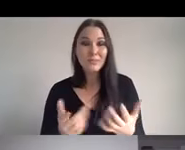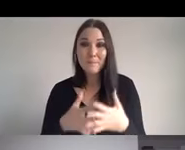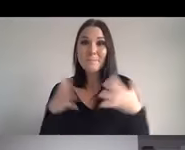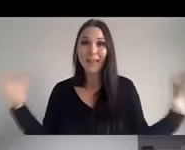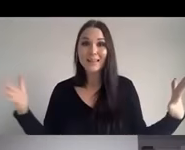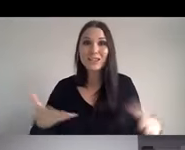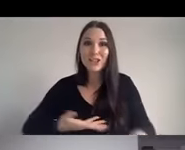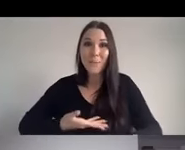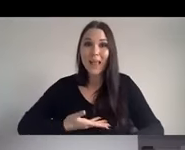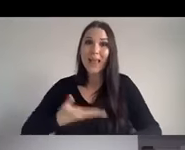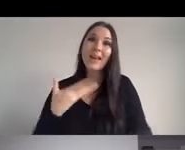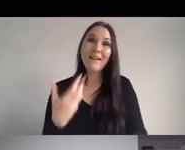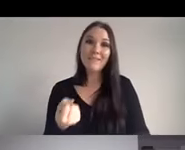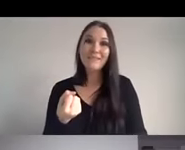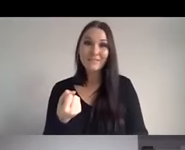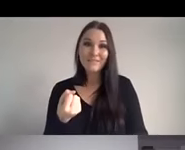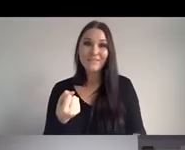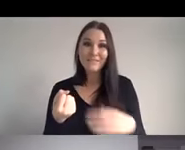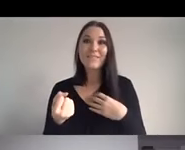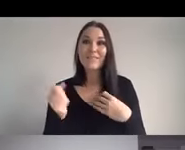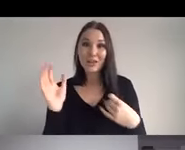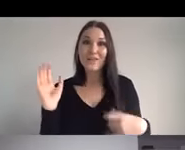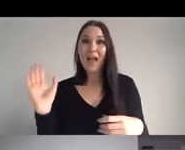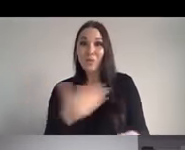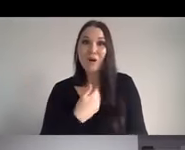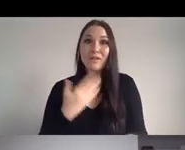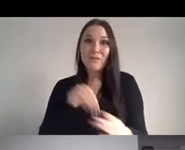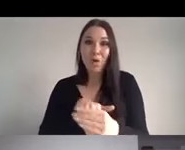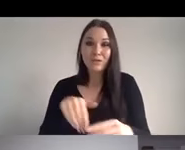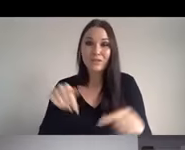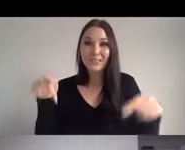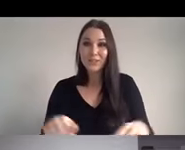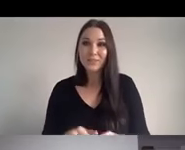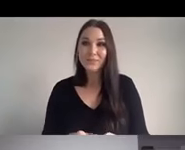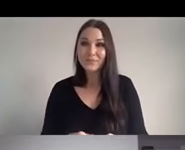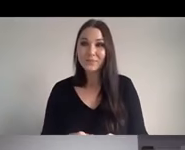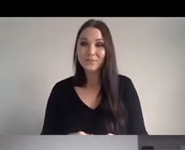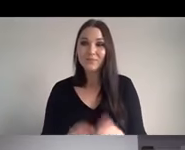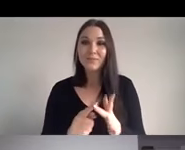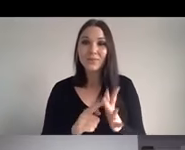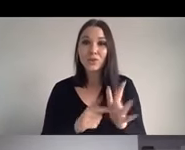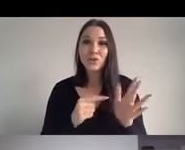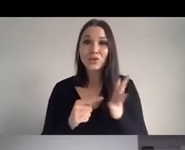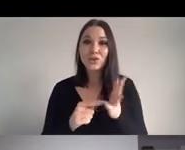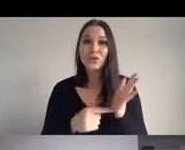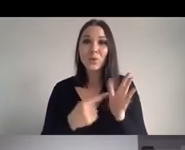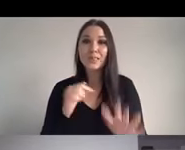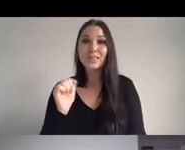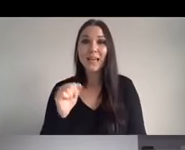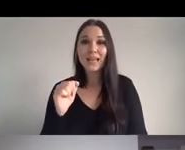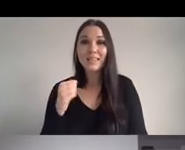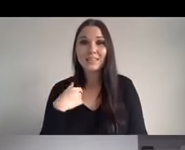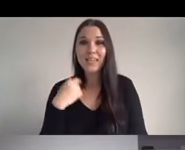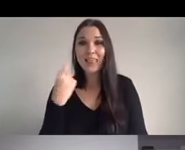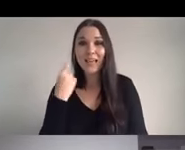company out of everyone who's involved here. Right. So yes, at ML6, I think we have a